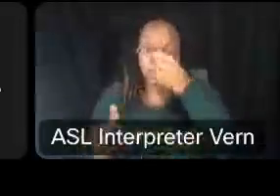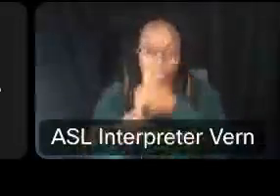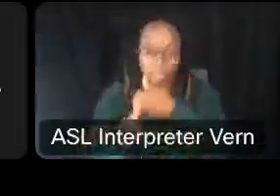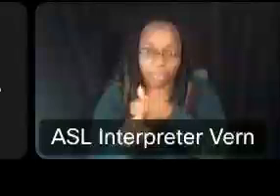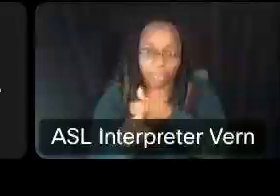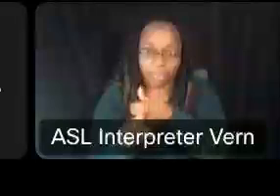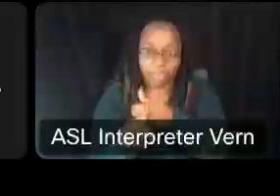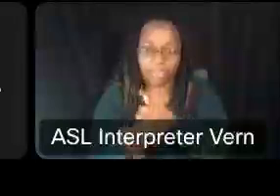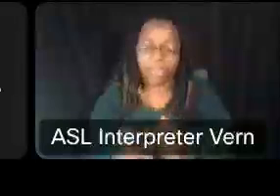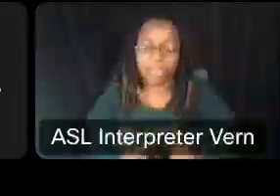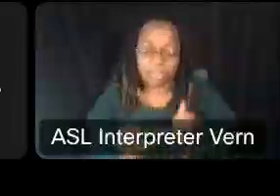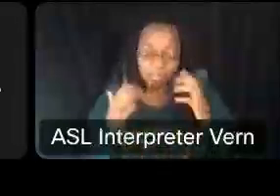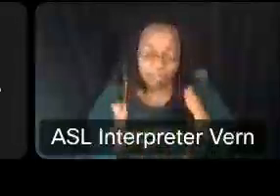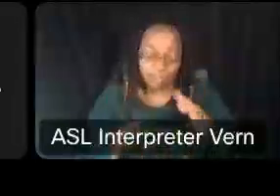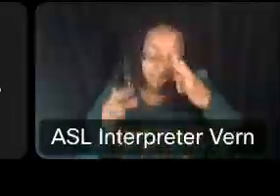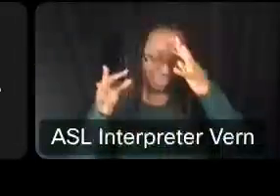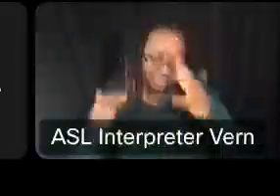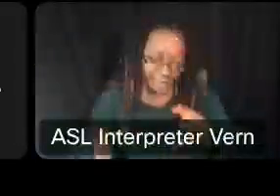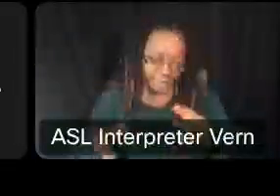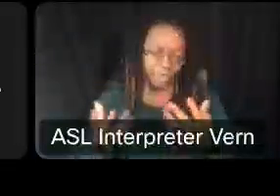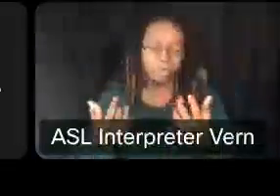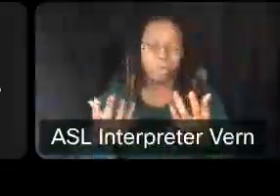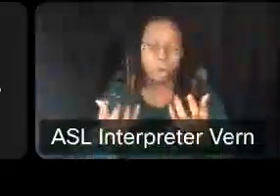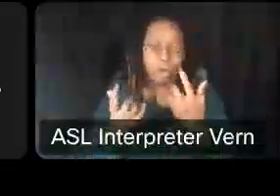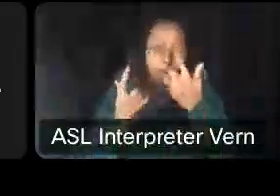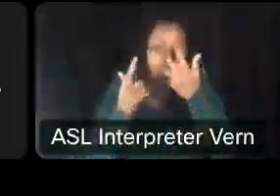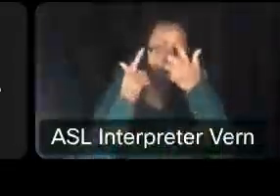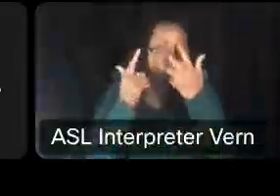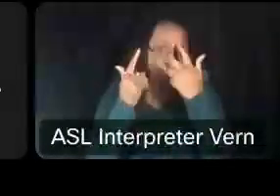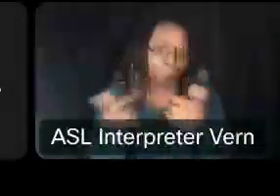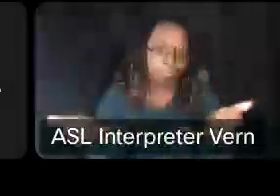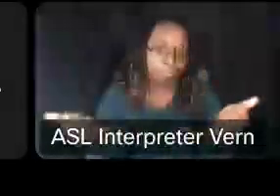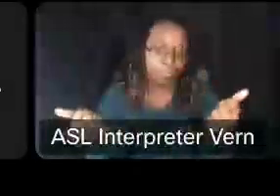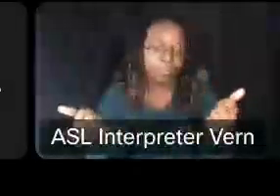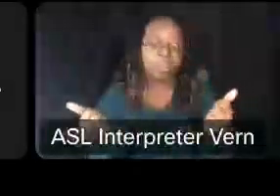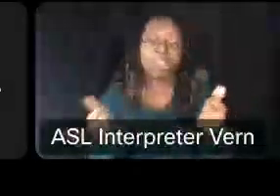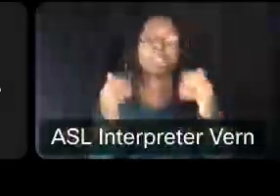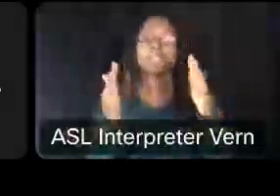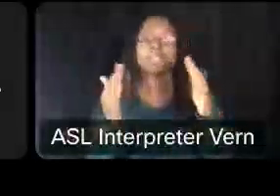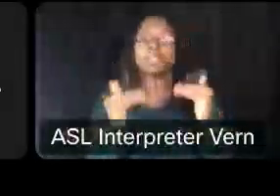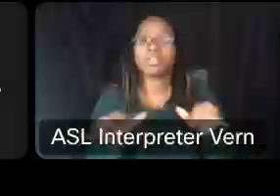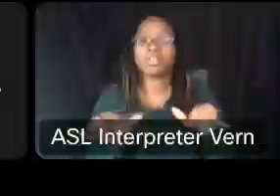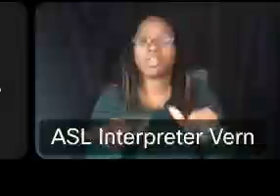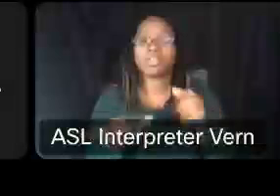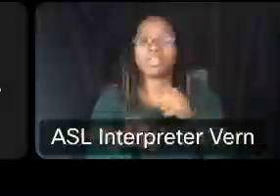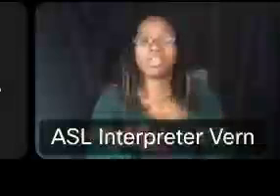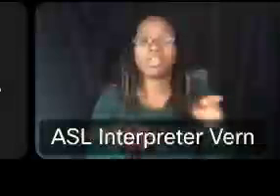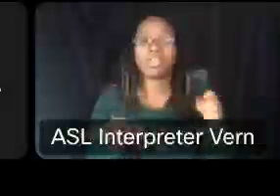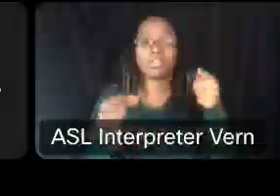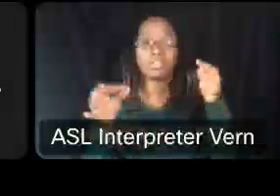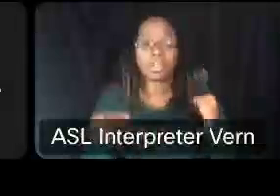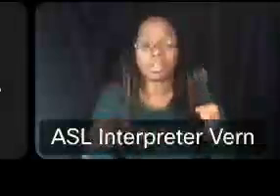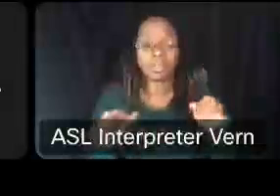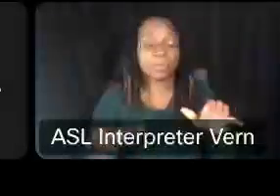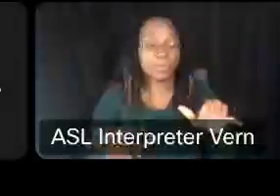survivors decided what they wanted to do. So their next activity, they also decided to do